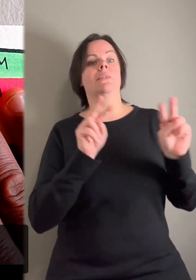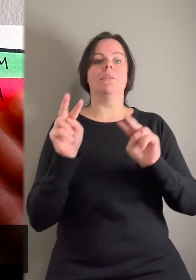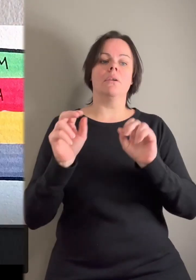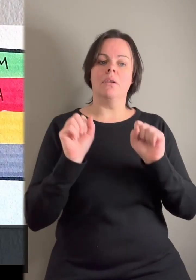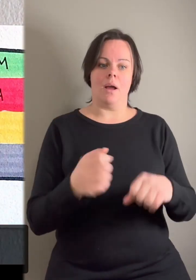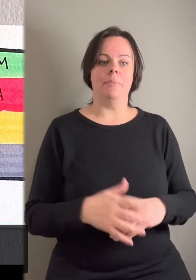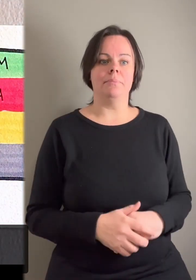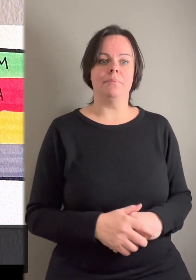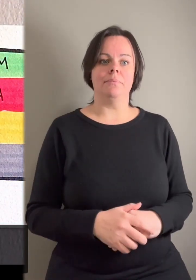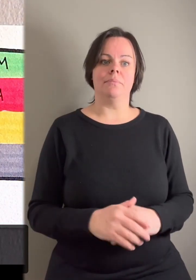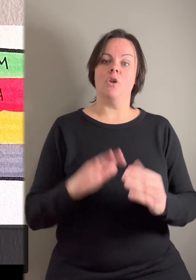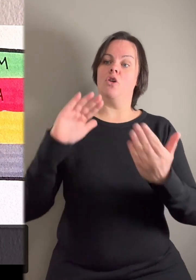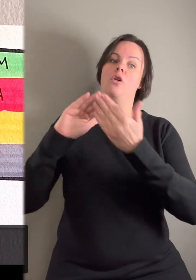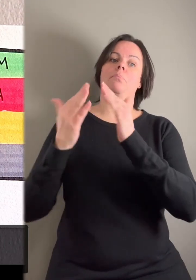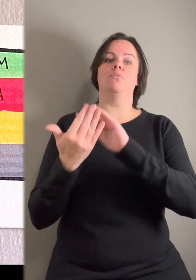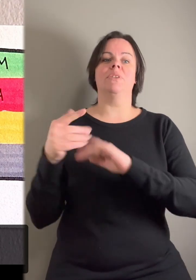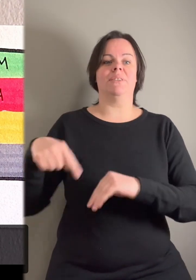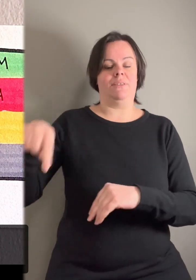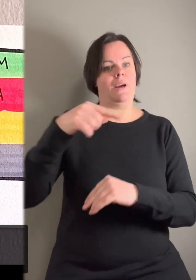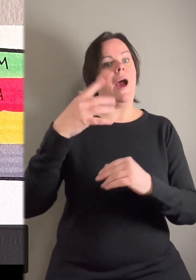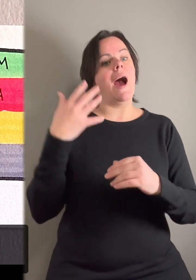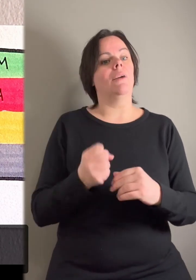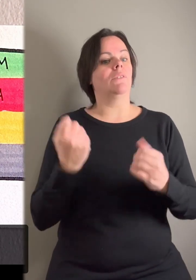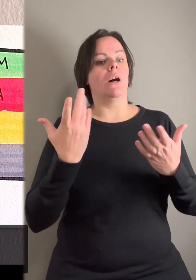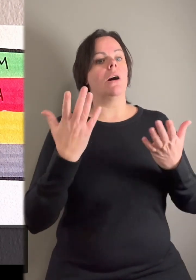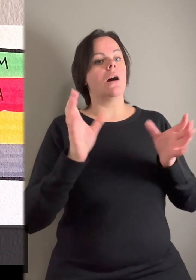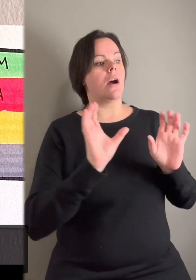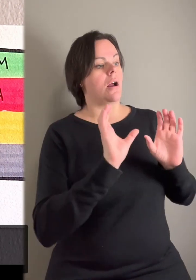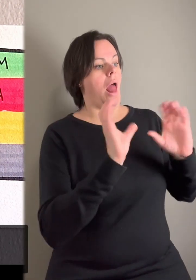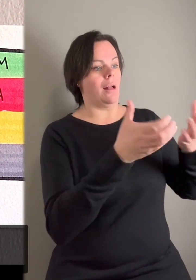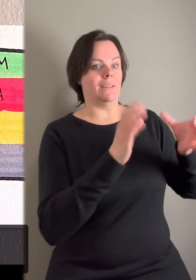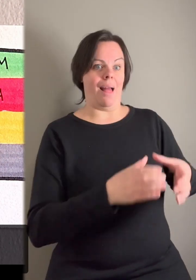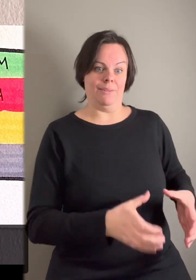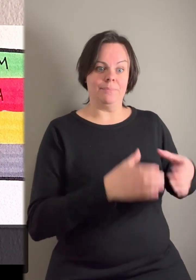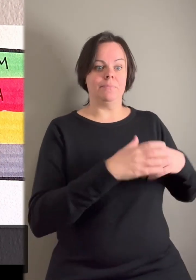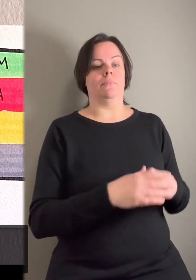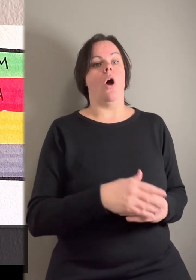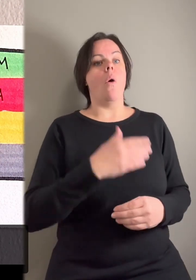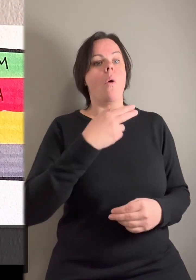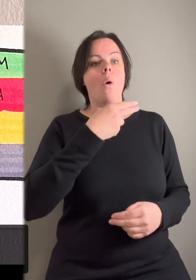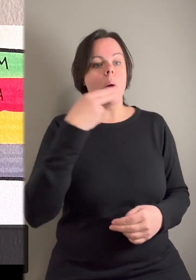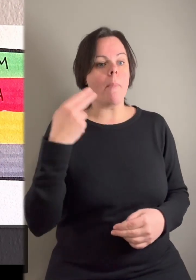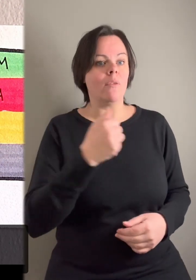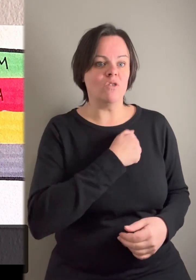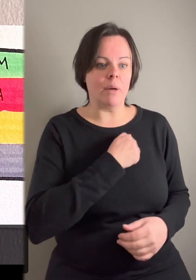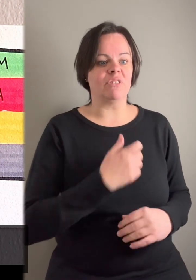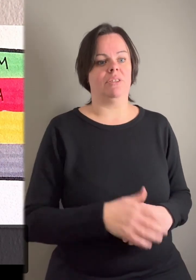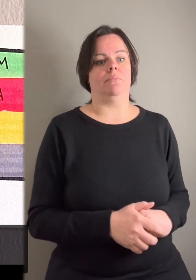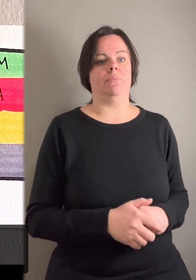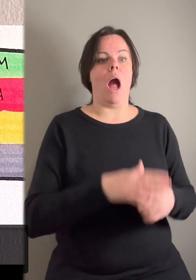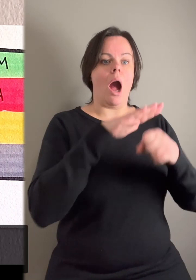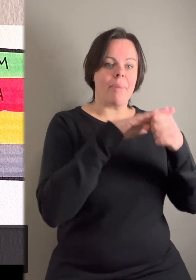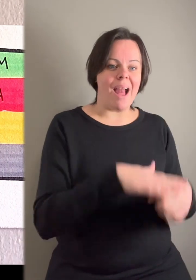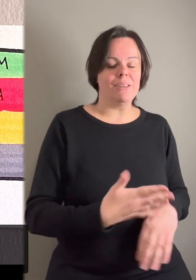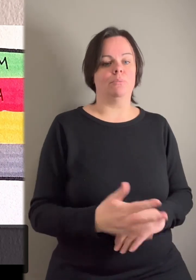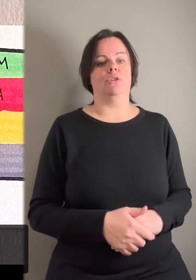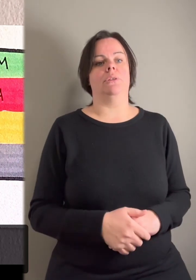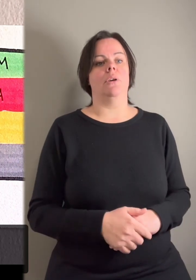working against that person. These systems include classism,